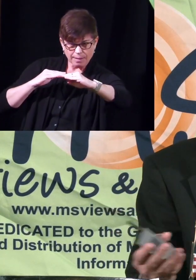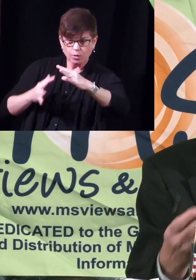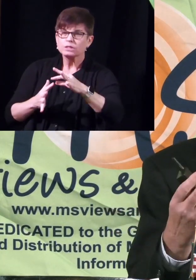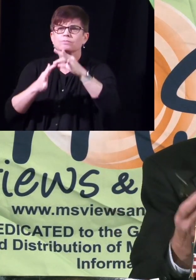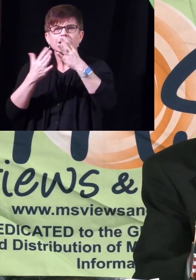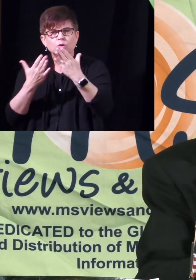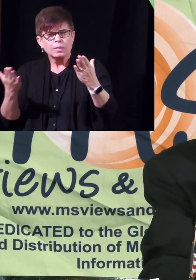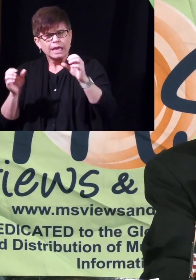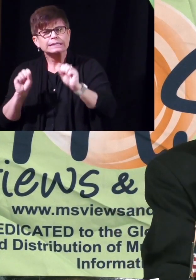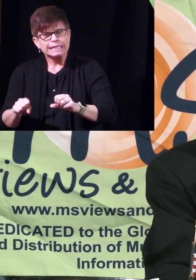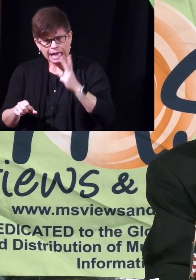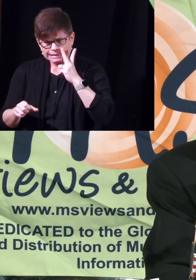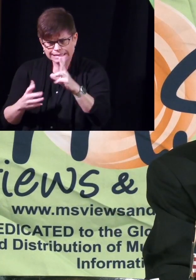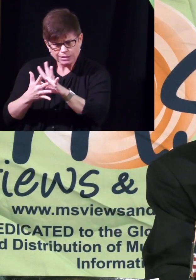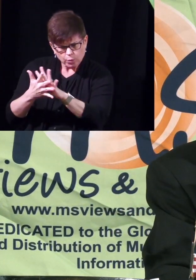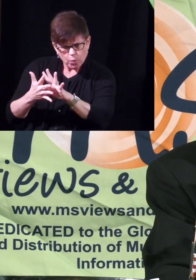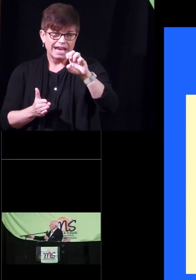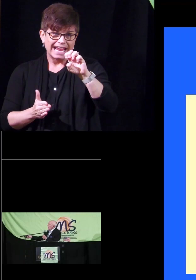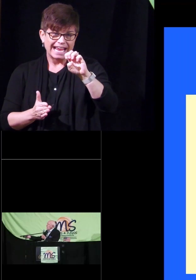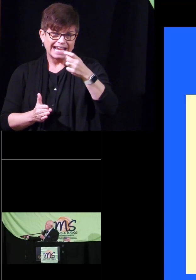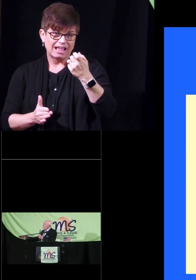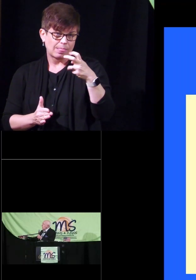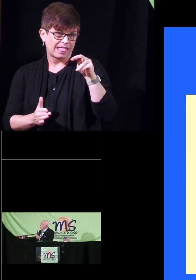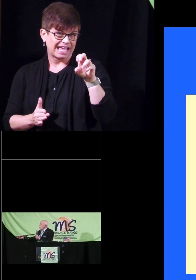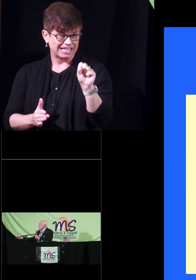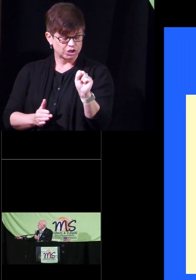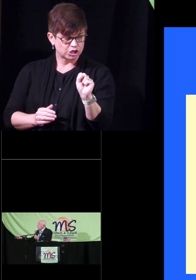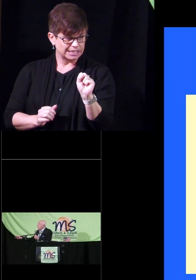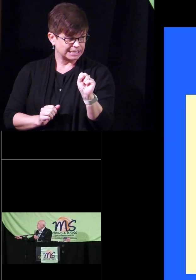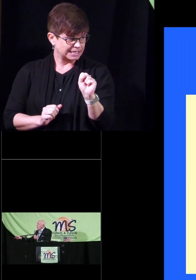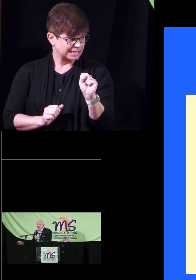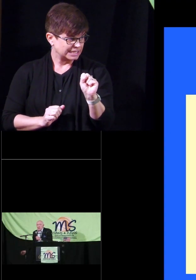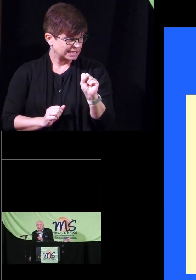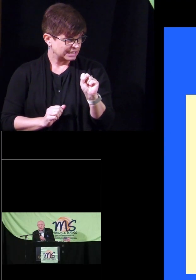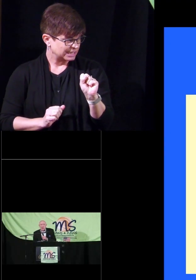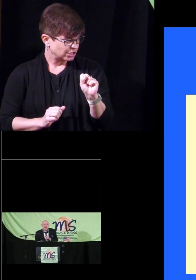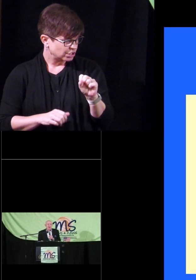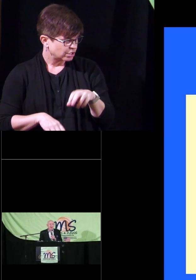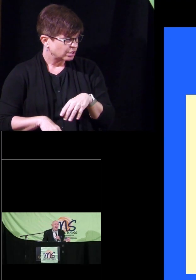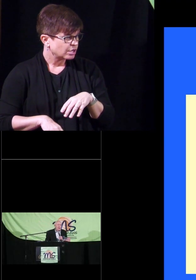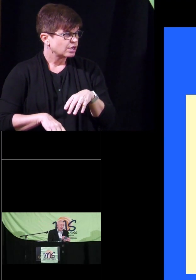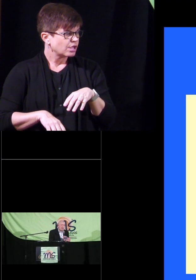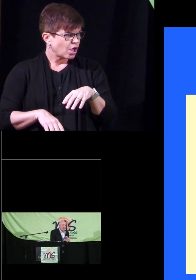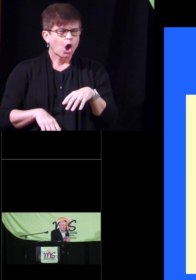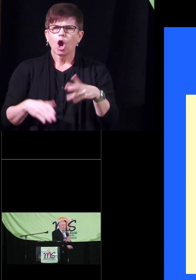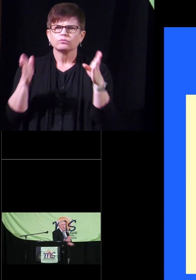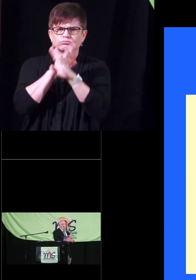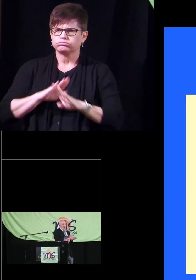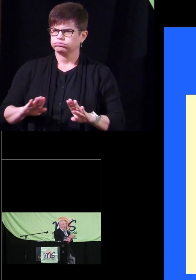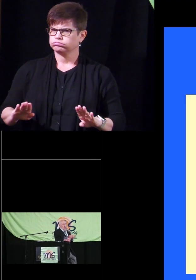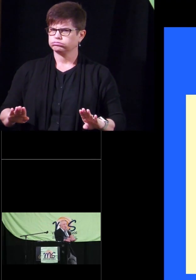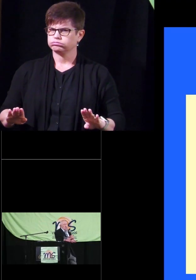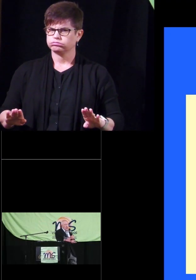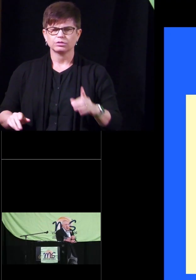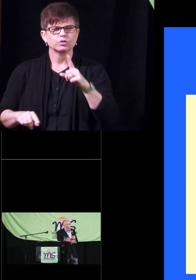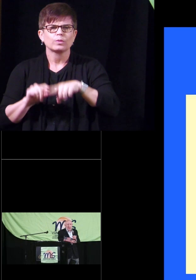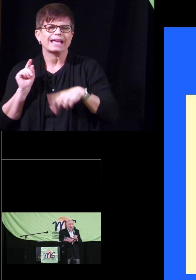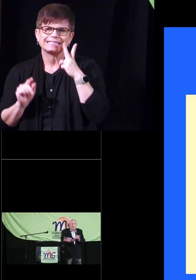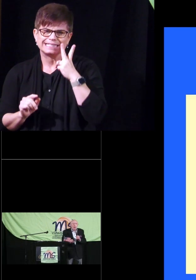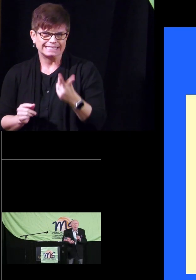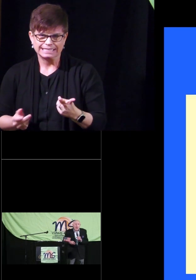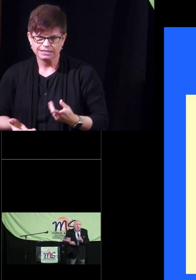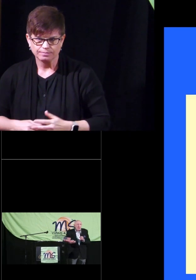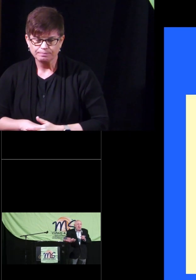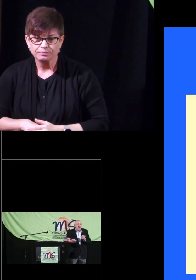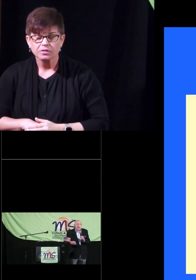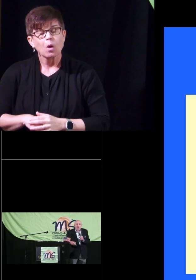be able to see that something is still going on. 80 to 90% of new brain lesions are silent. Someone has a scan,